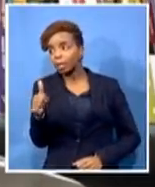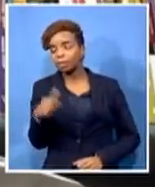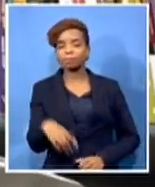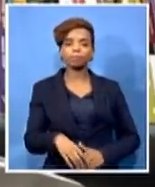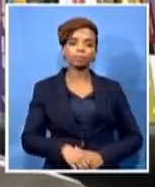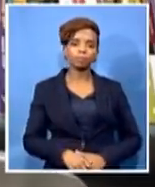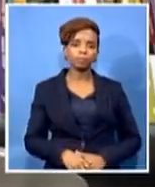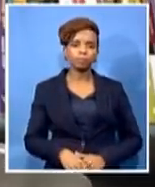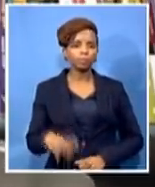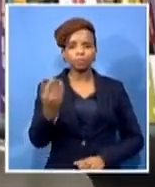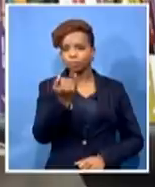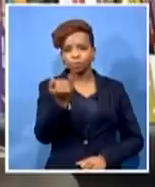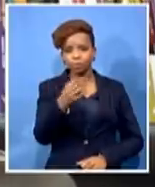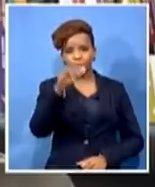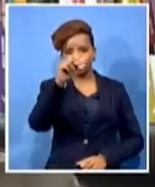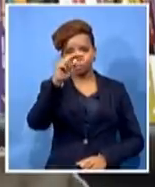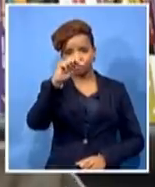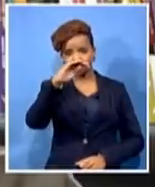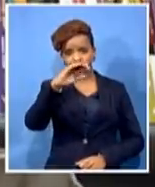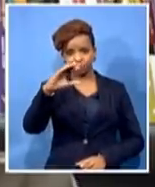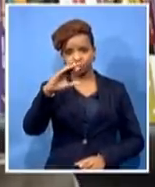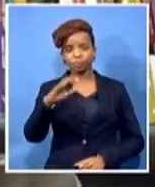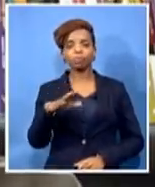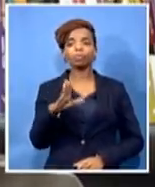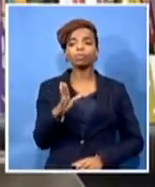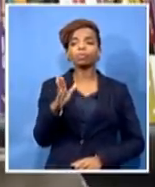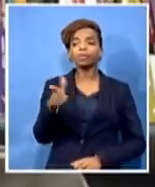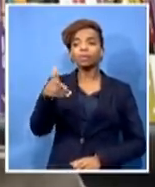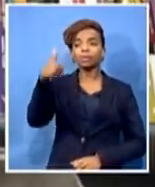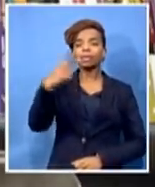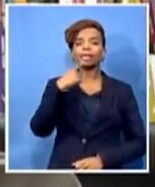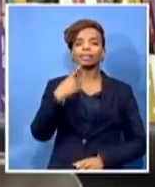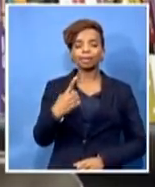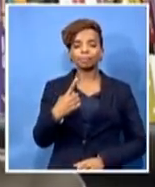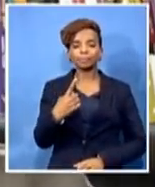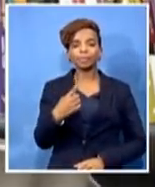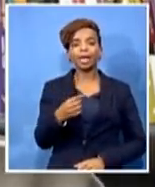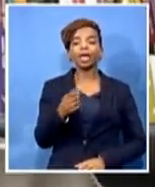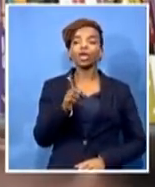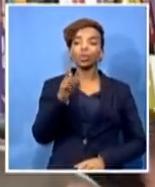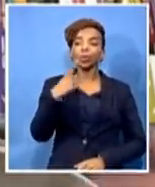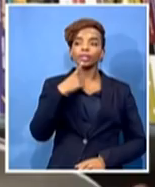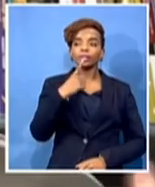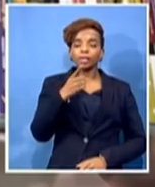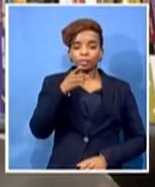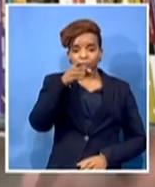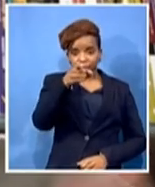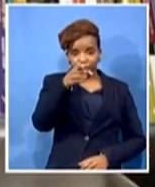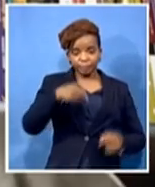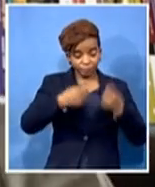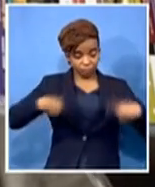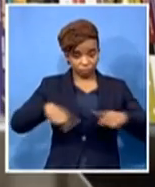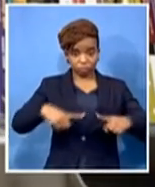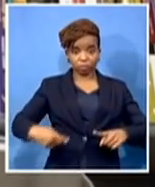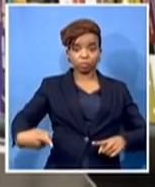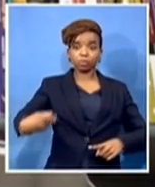said, if you point a finger on us on matters relating to corruption, you don't have to isolate yourself because you're